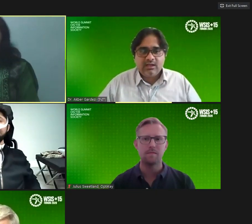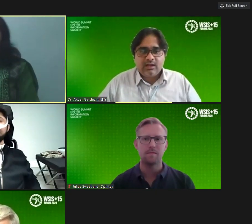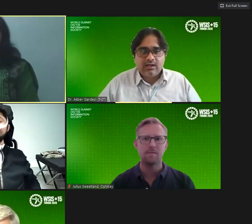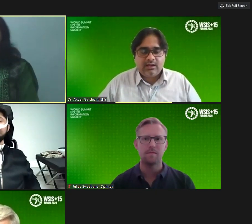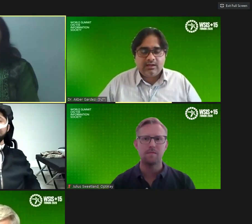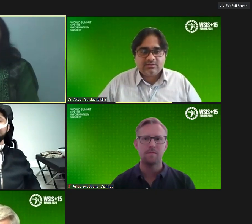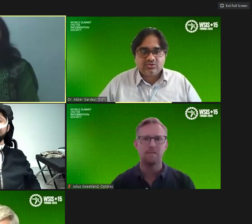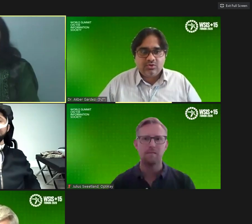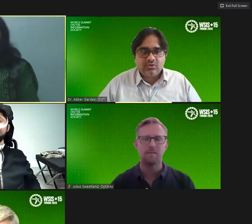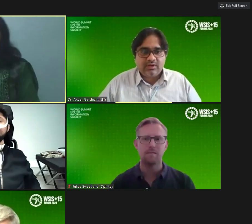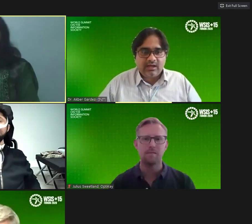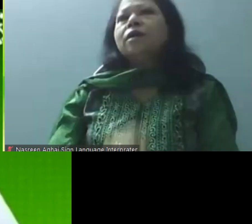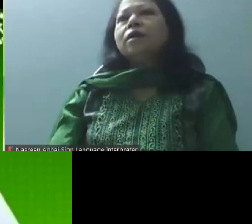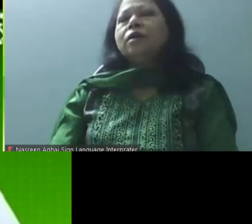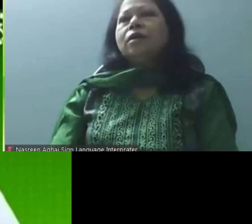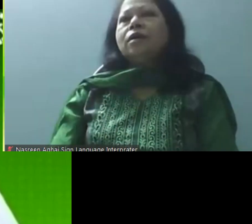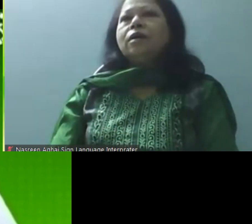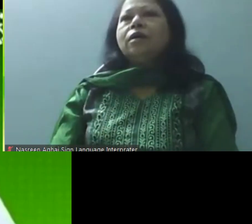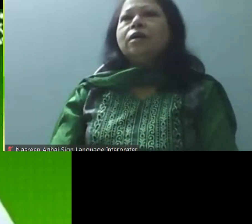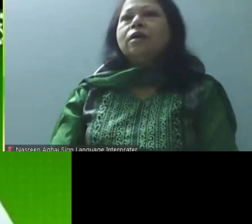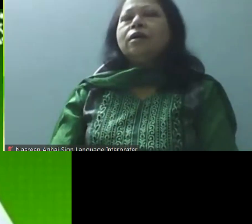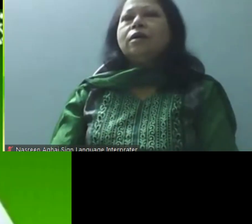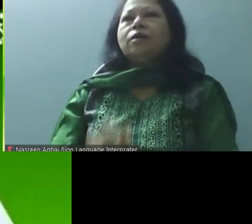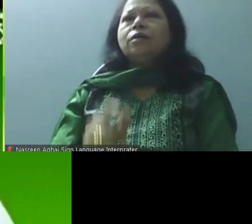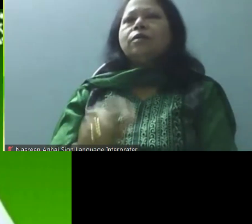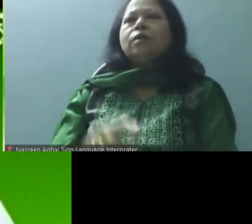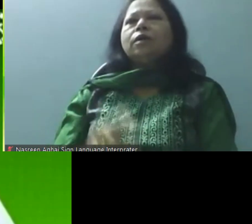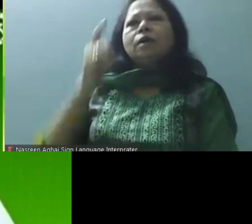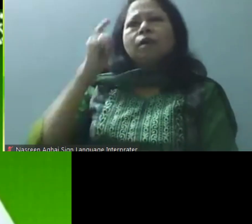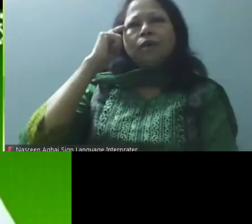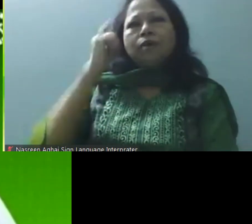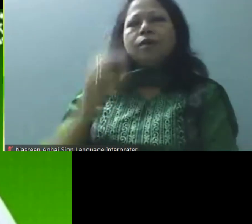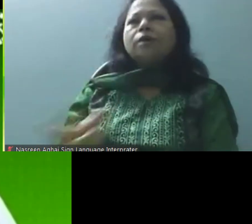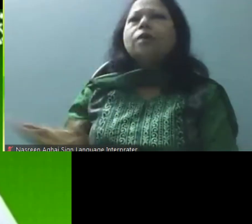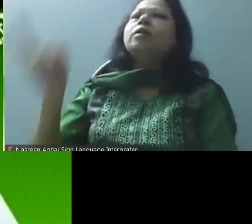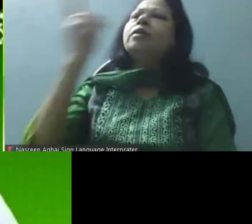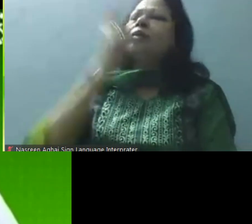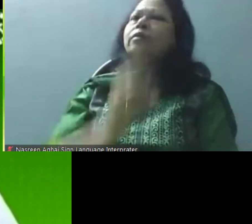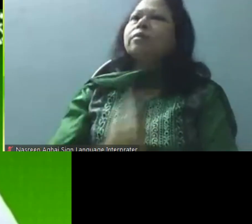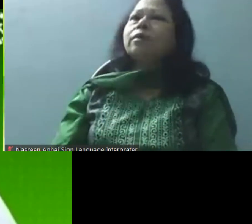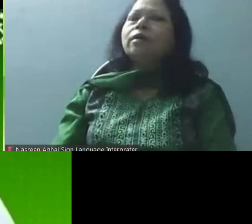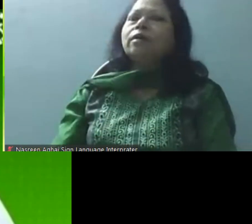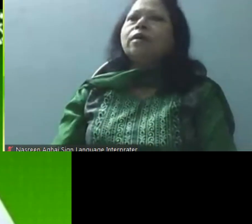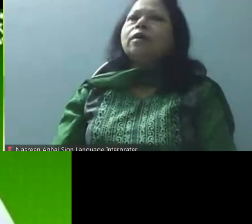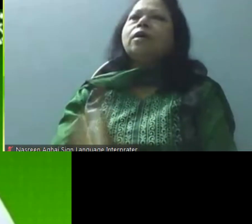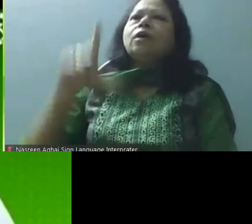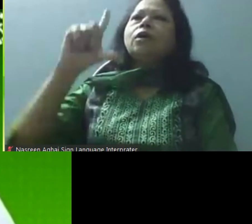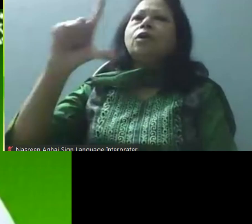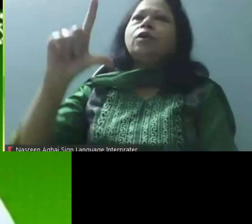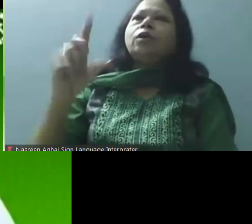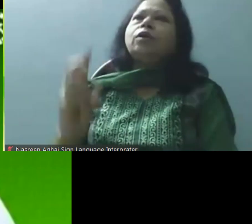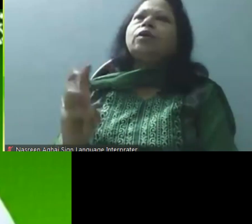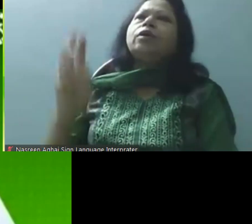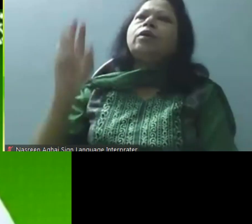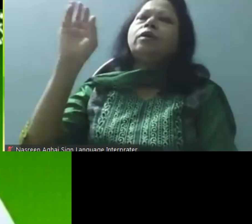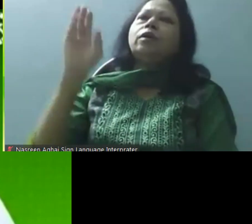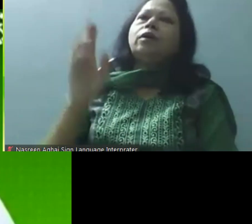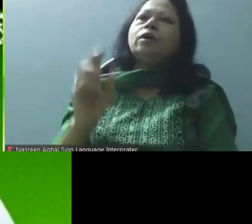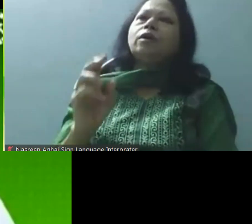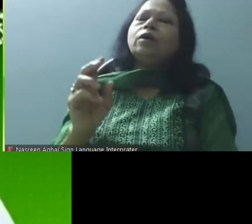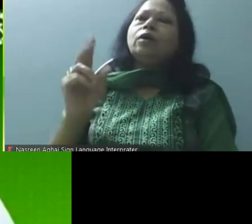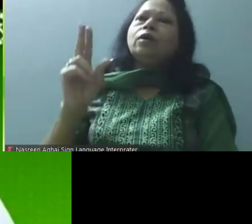us. So I think now we should move on to our next panelist. Lubna, are you there? Have you joined, Lubna? I